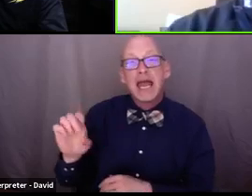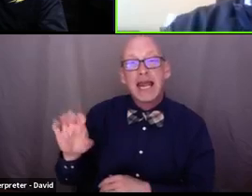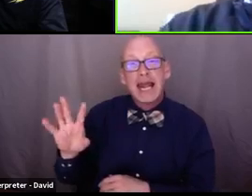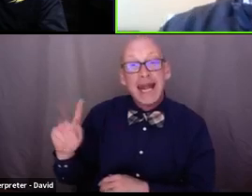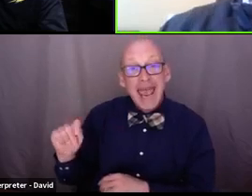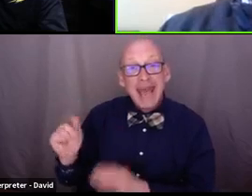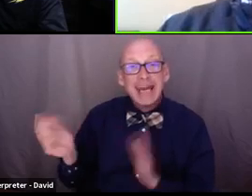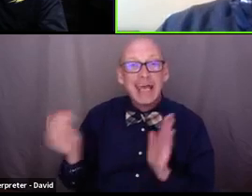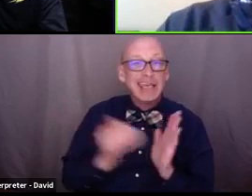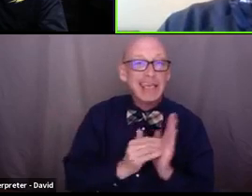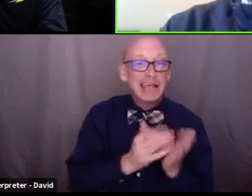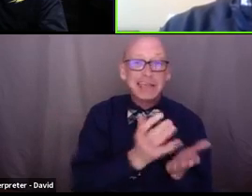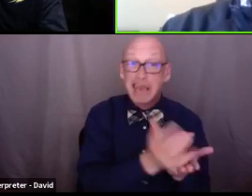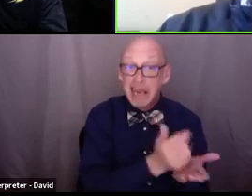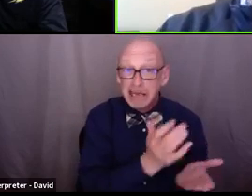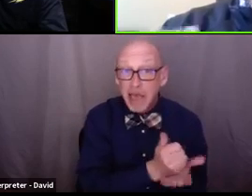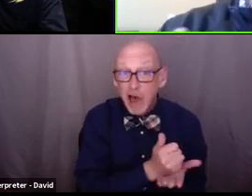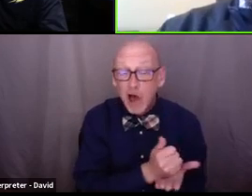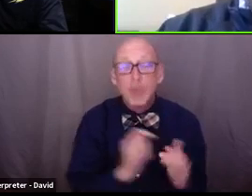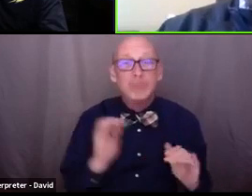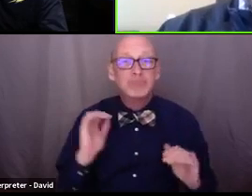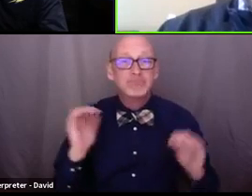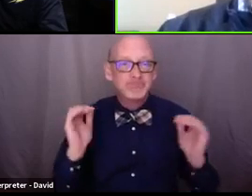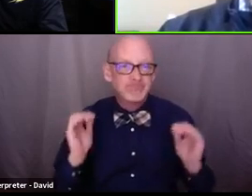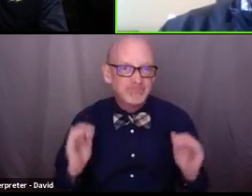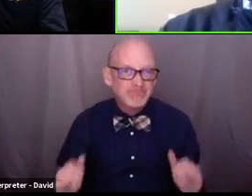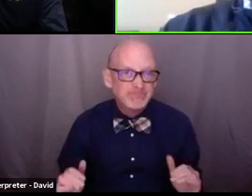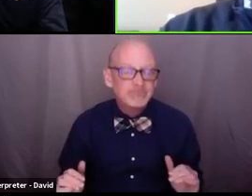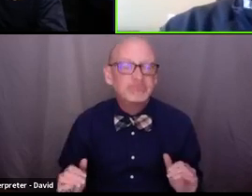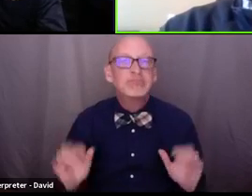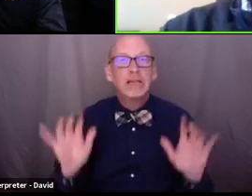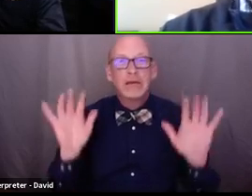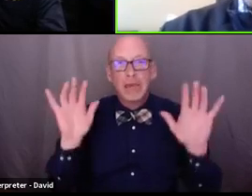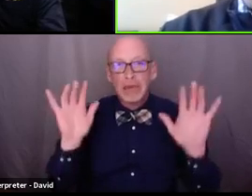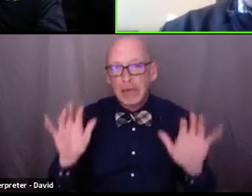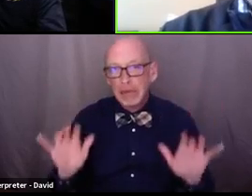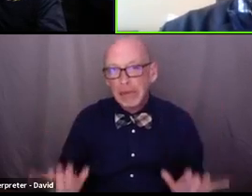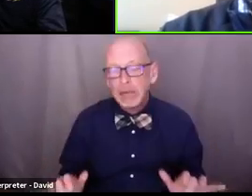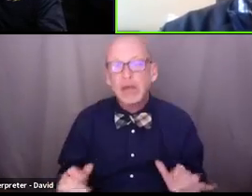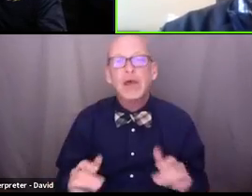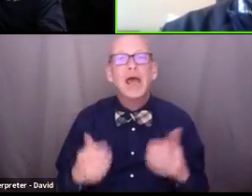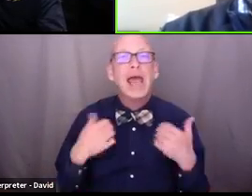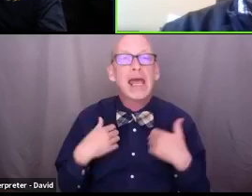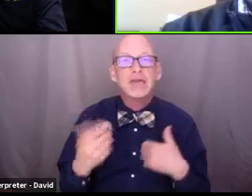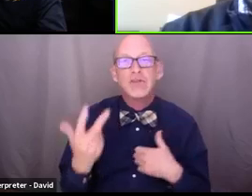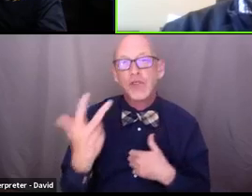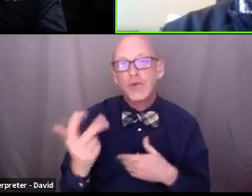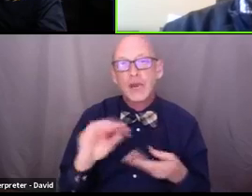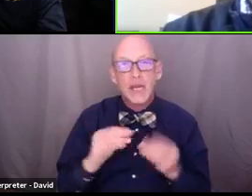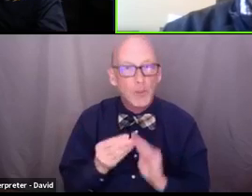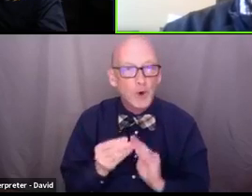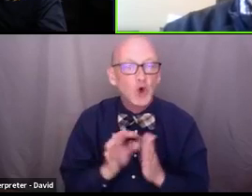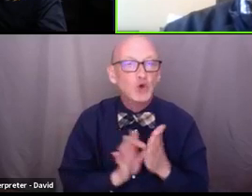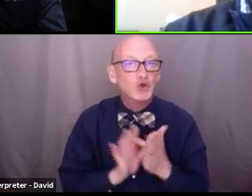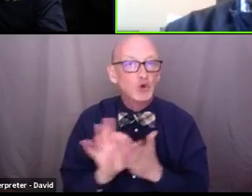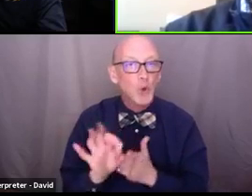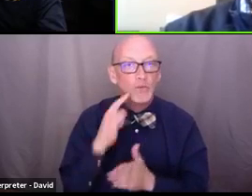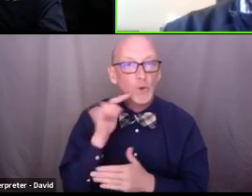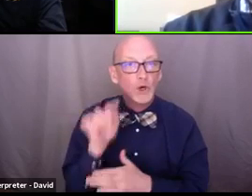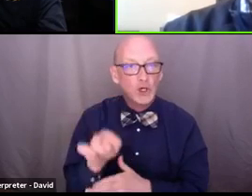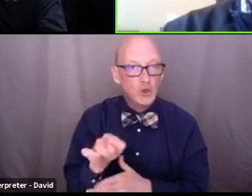of different interesting things that go into this magic box that come up with a three-digit credit score for you